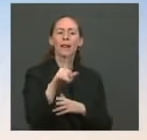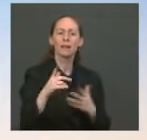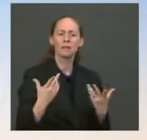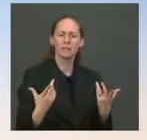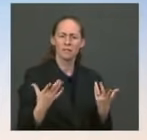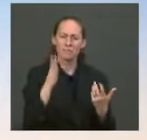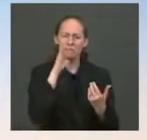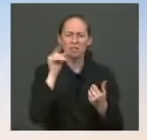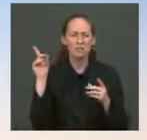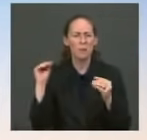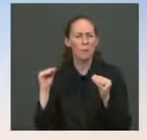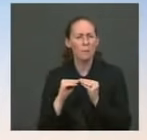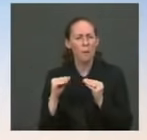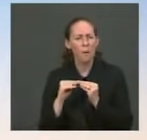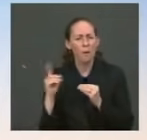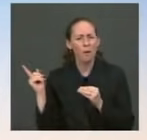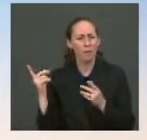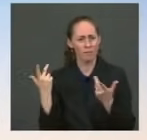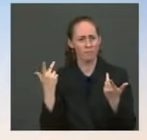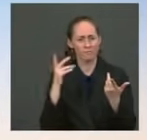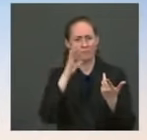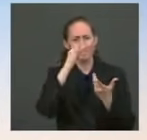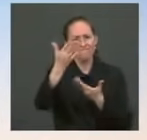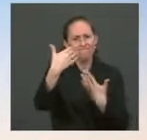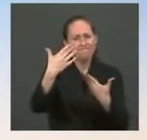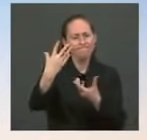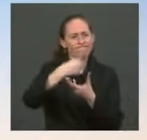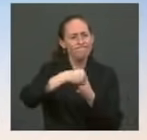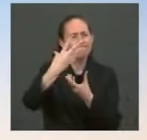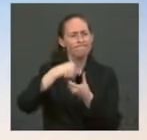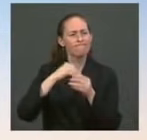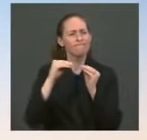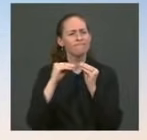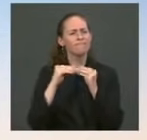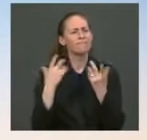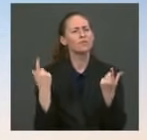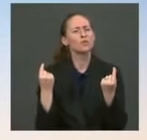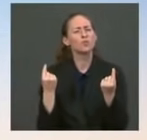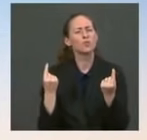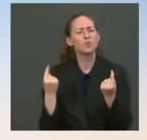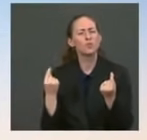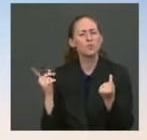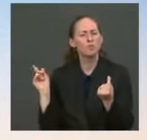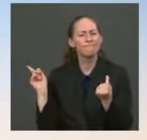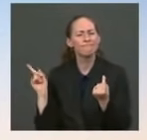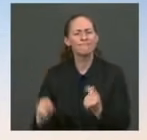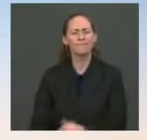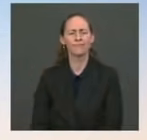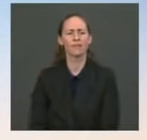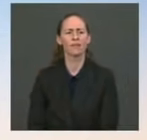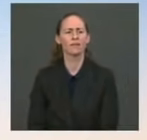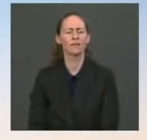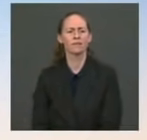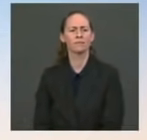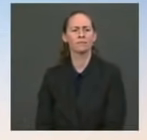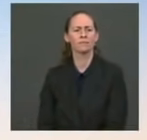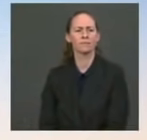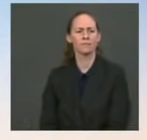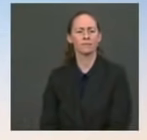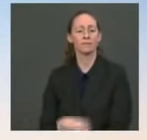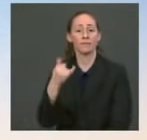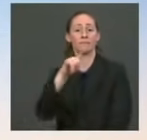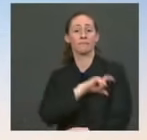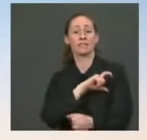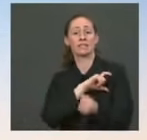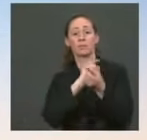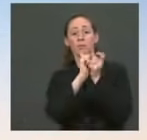does the president need to do more than that, and what should he be doing? Well, first I would say, since you referenced police reform, the president is absolutely